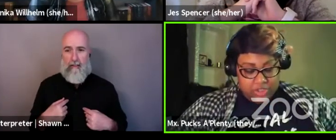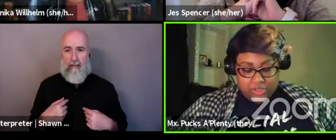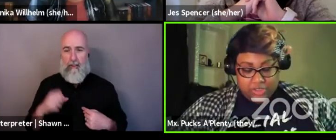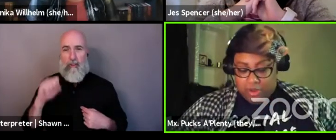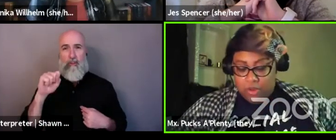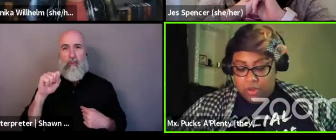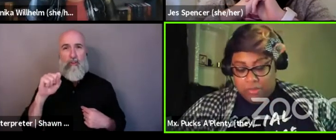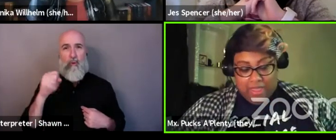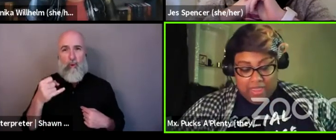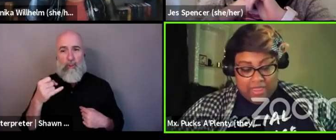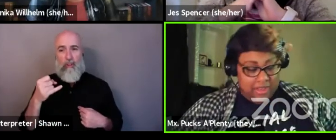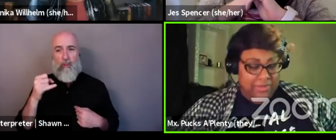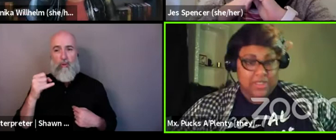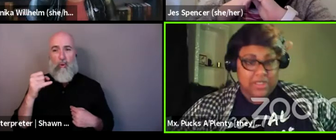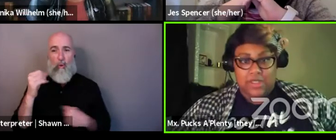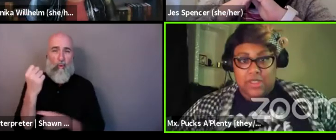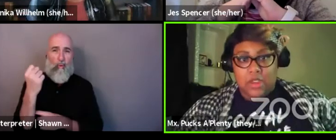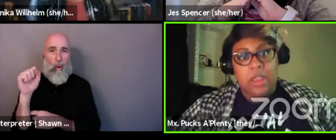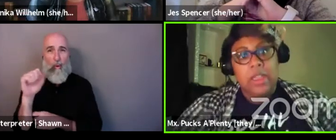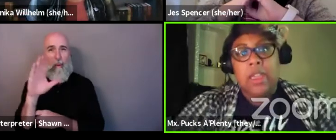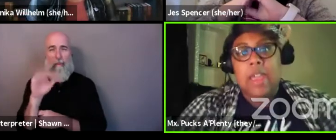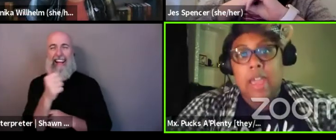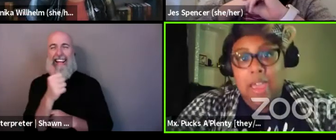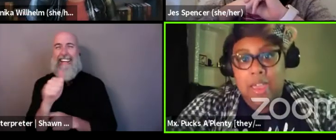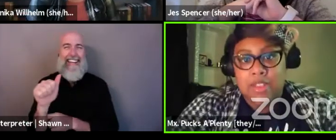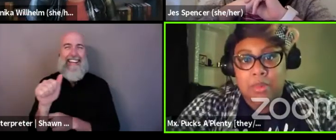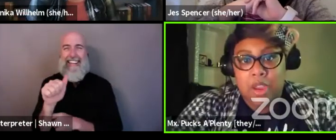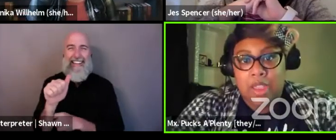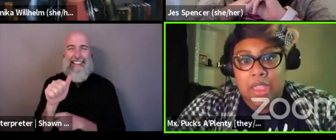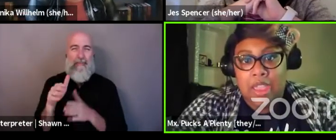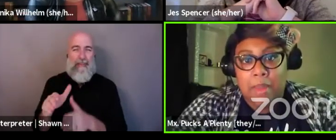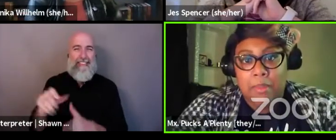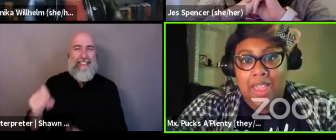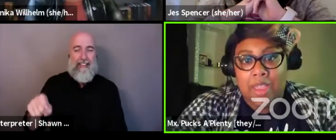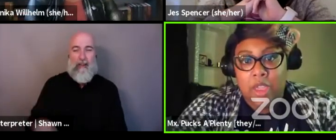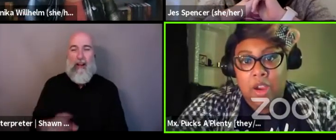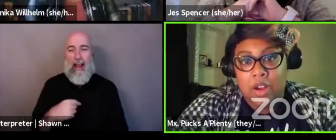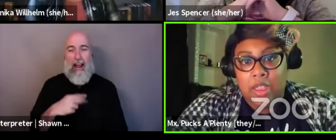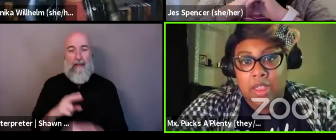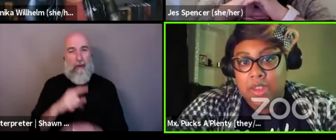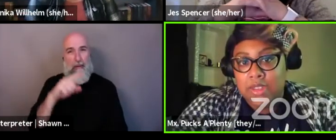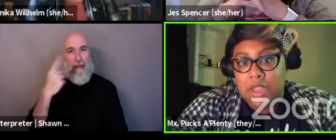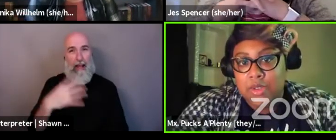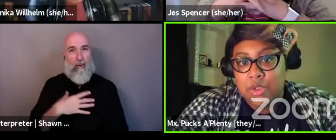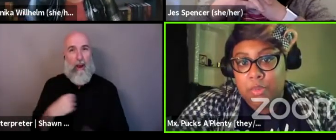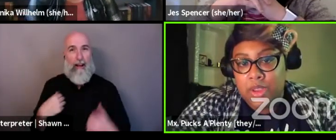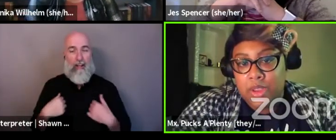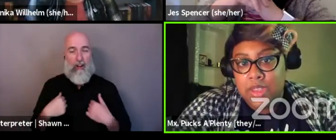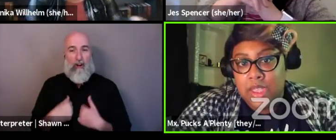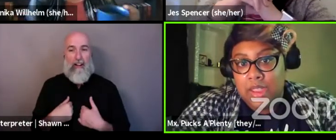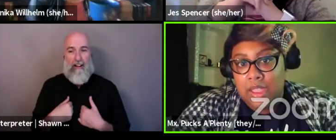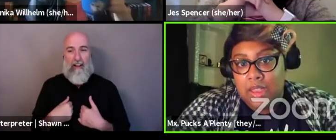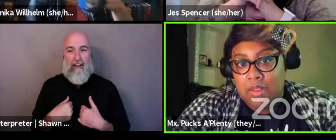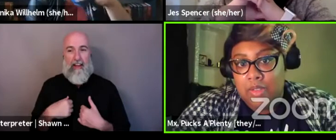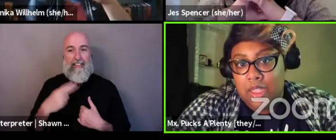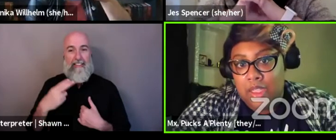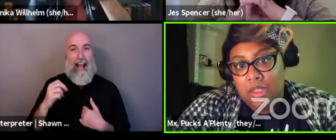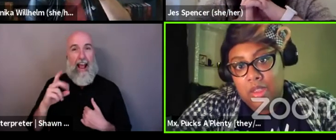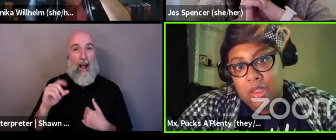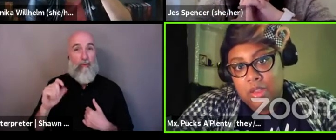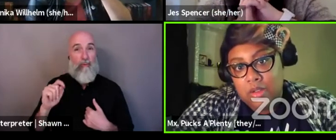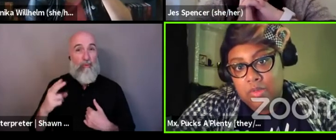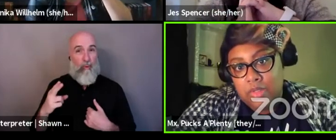Social Justice Rogue by any means necessary. And I'm wearing a black and white cardigan that is houndstooth print. And I have